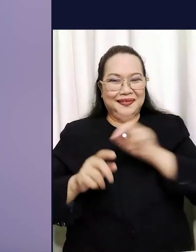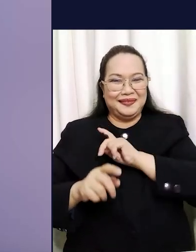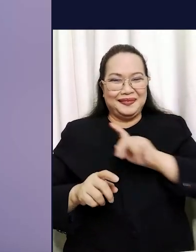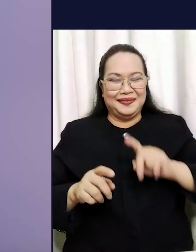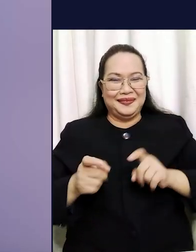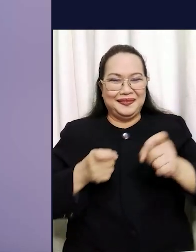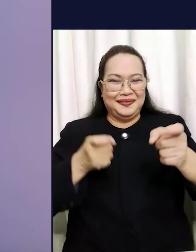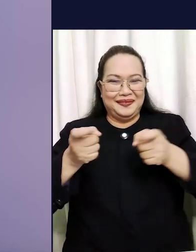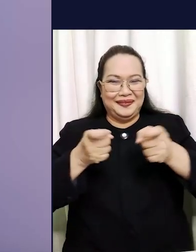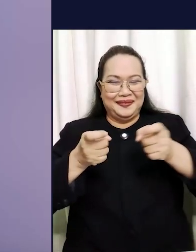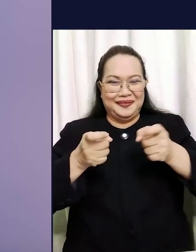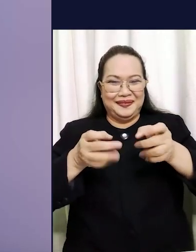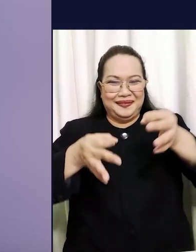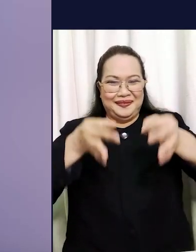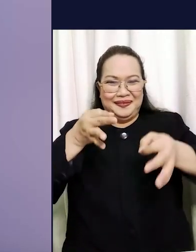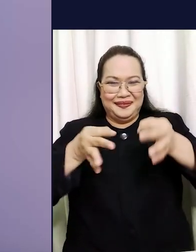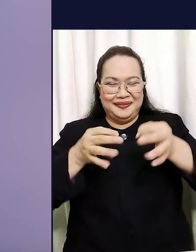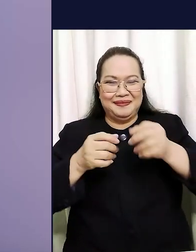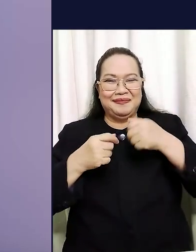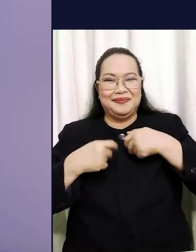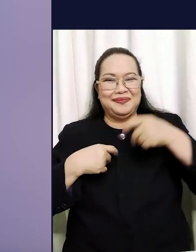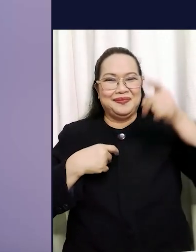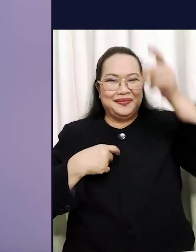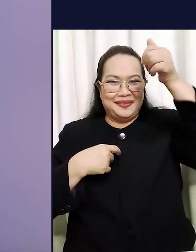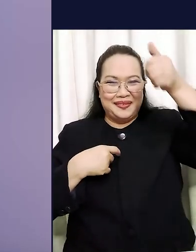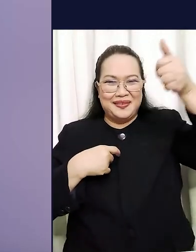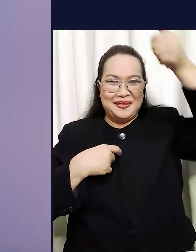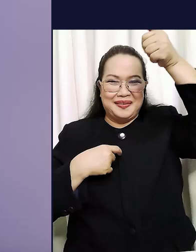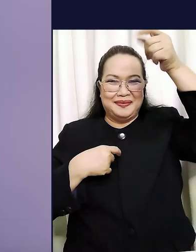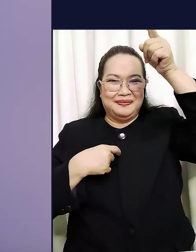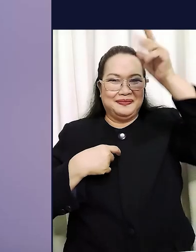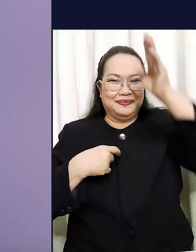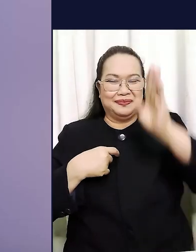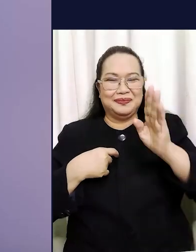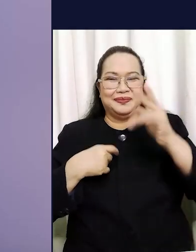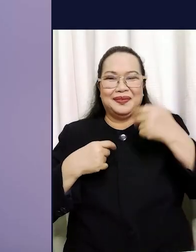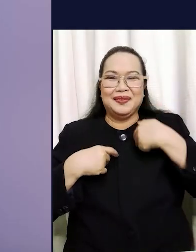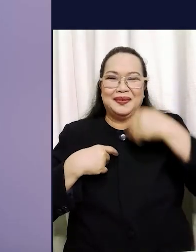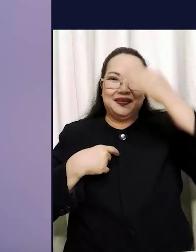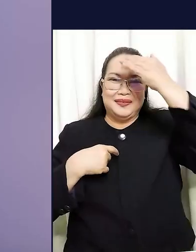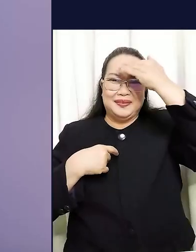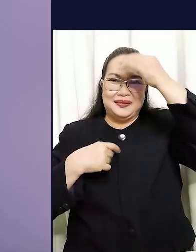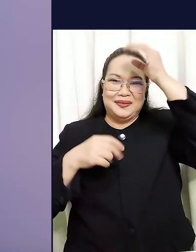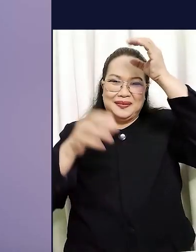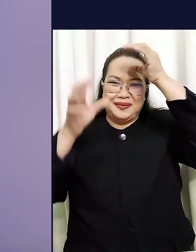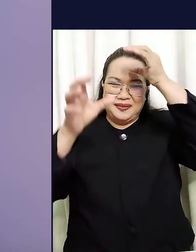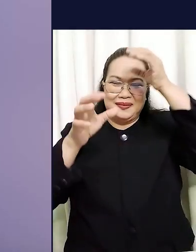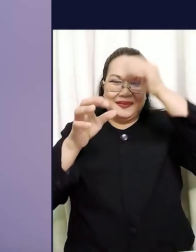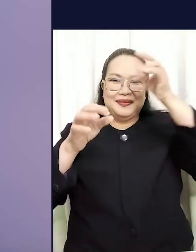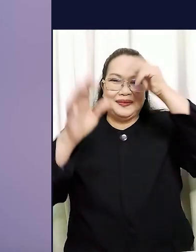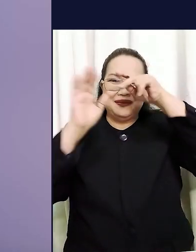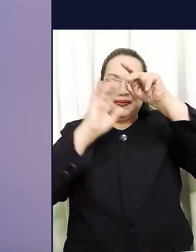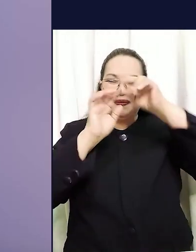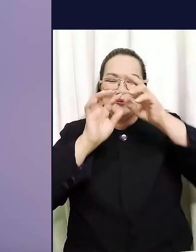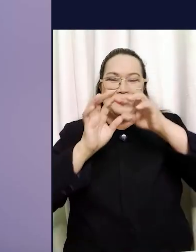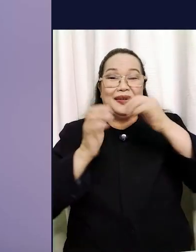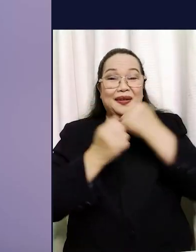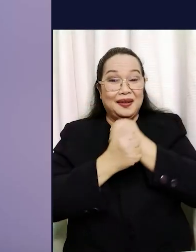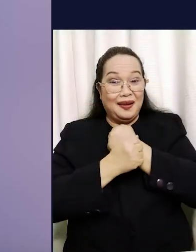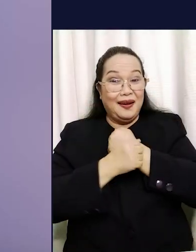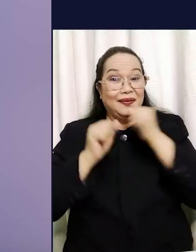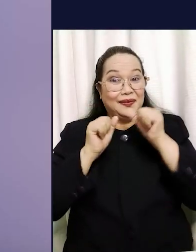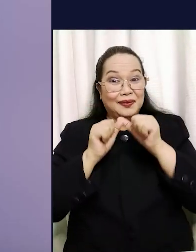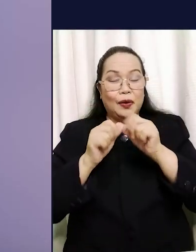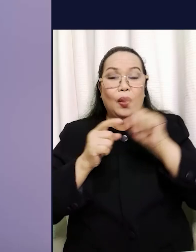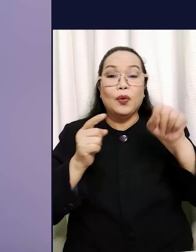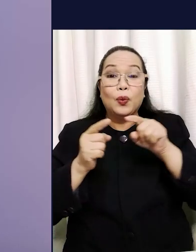kahit mangyari yan, pag nandun na po sa paghahari na tinatawag natin na when Christ returns, the millennium reign, there will